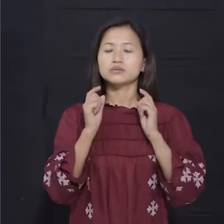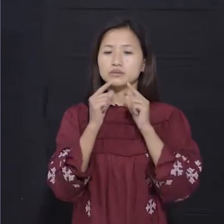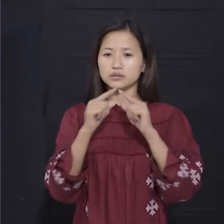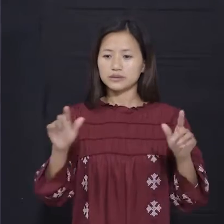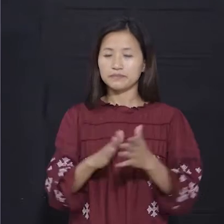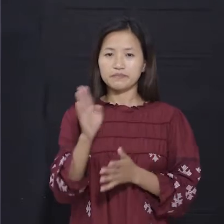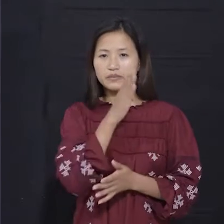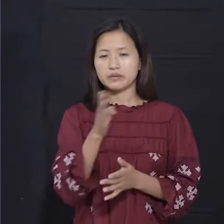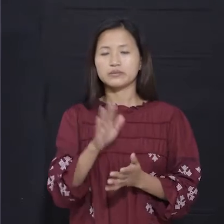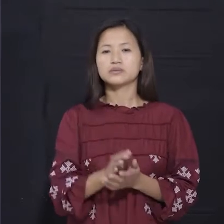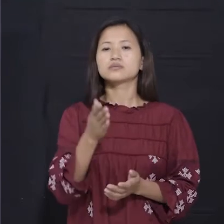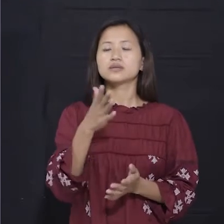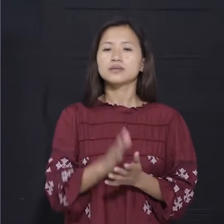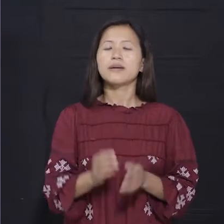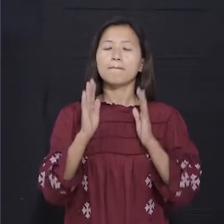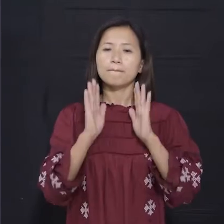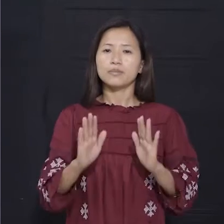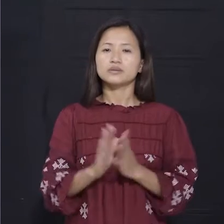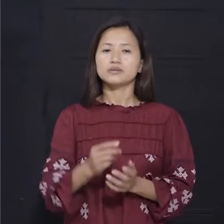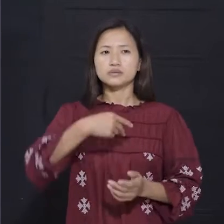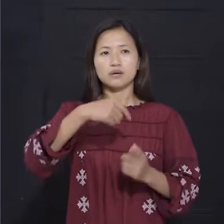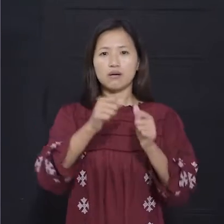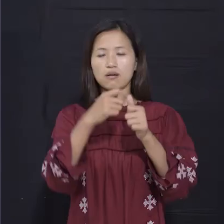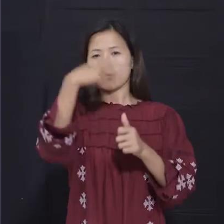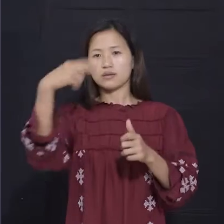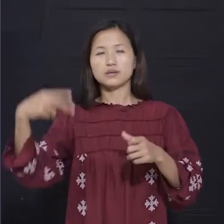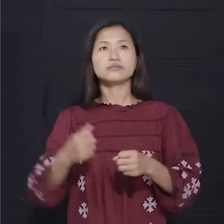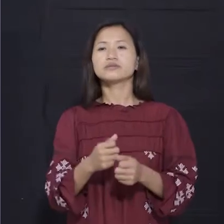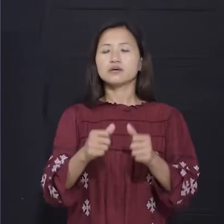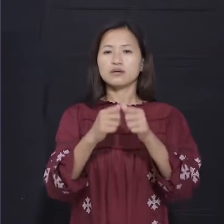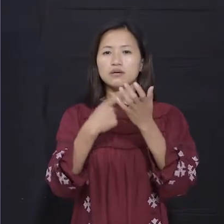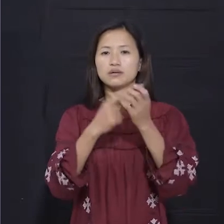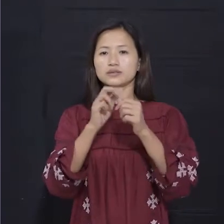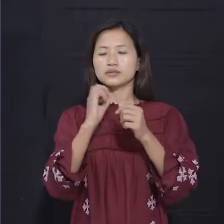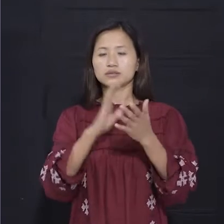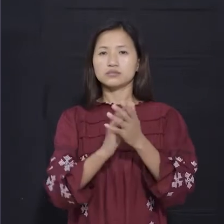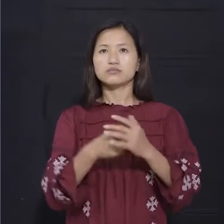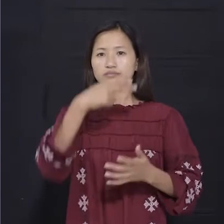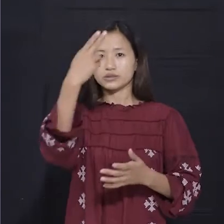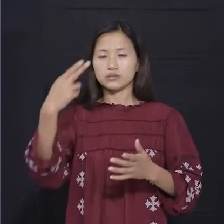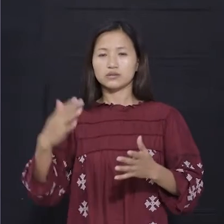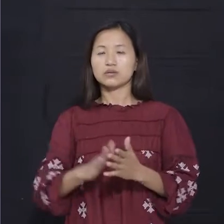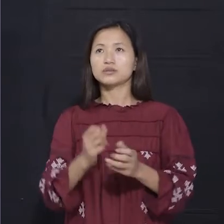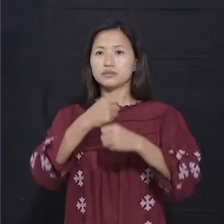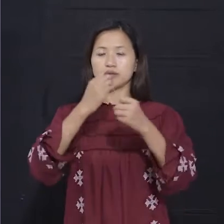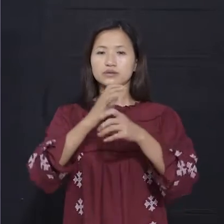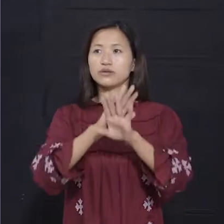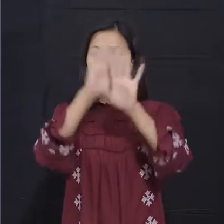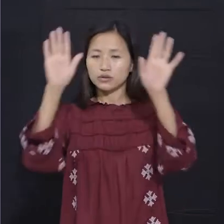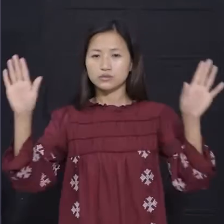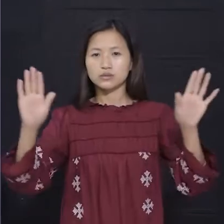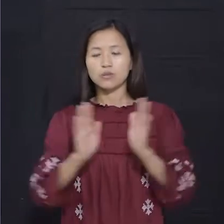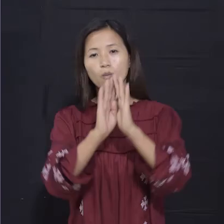great lover of art and architecture, which we can see from the paintings, from the carvings on the walls, all